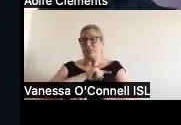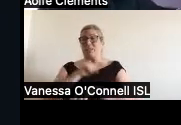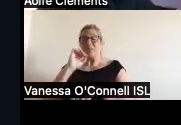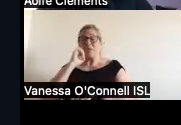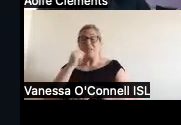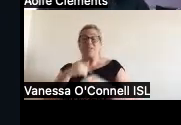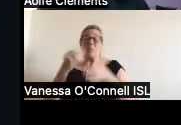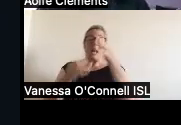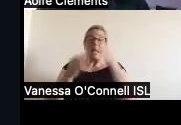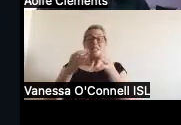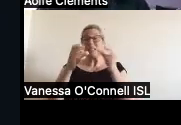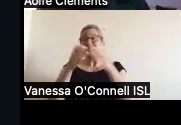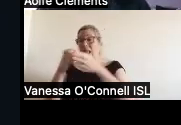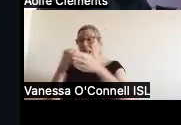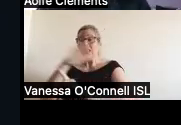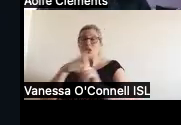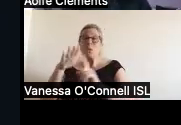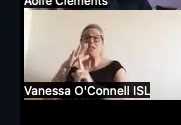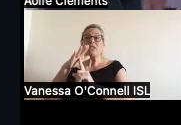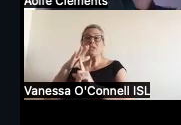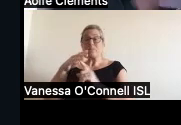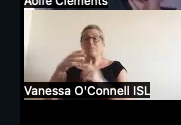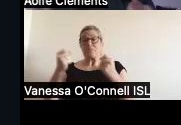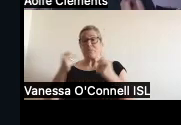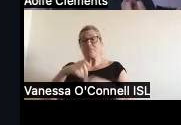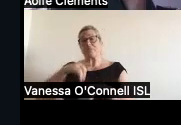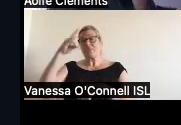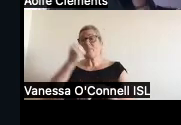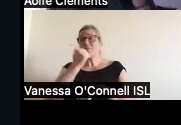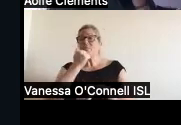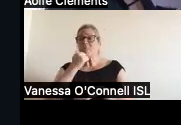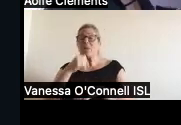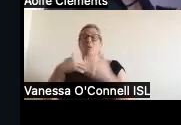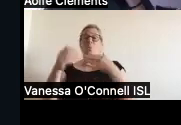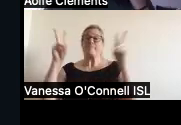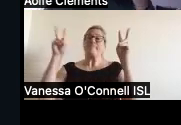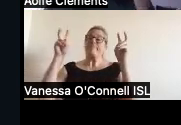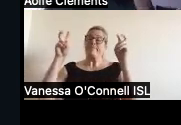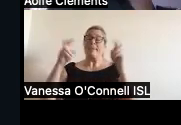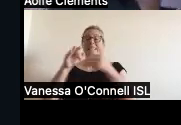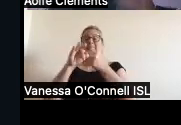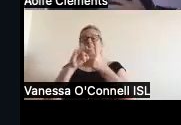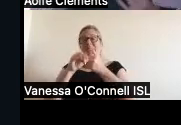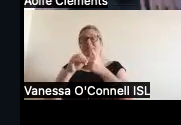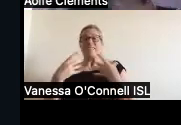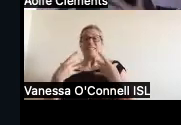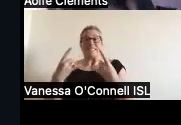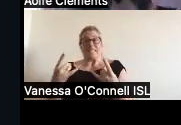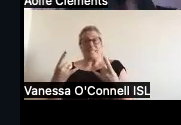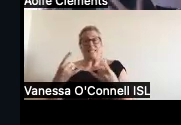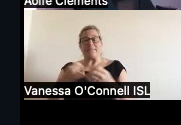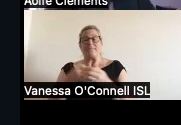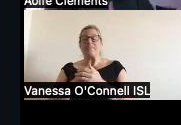political situation, we have a higher than average number of what's considered safe seats. And so, I mean, this